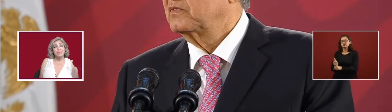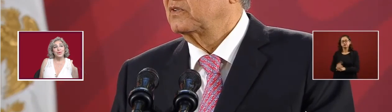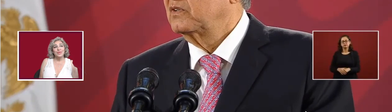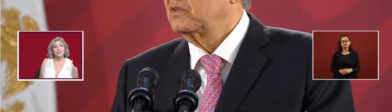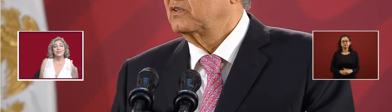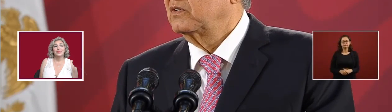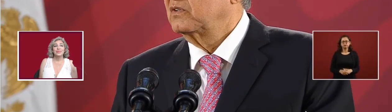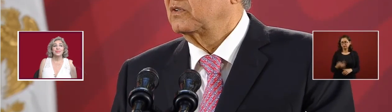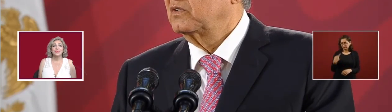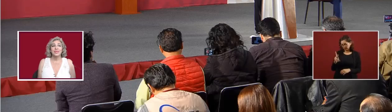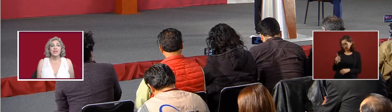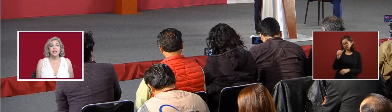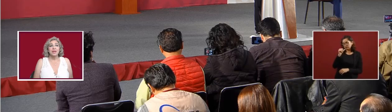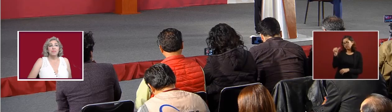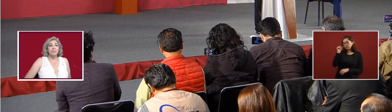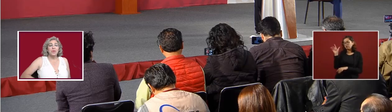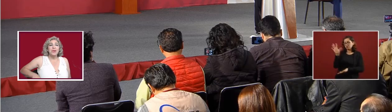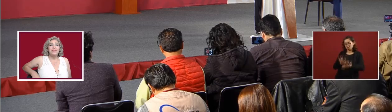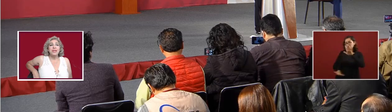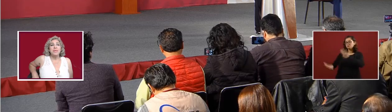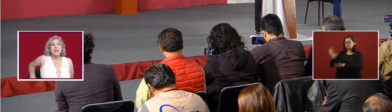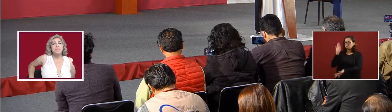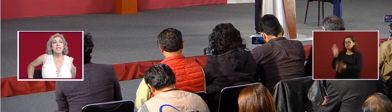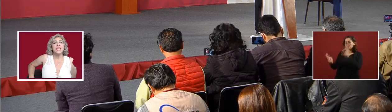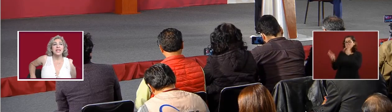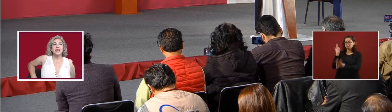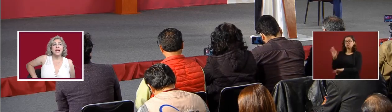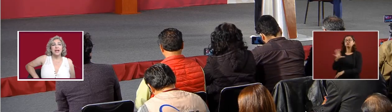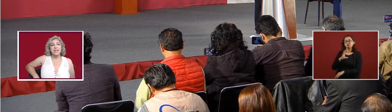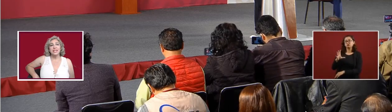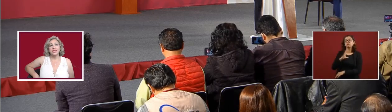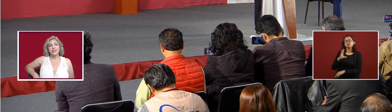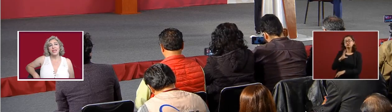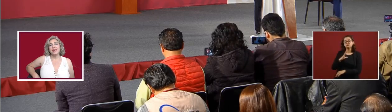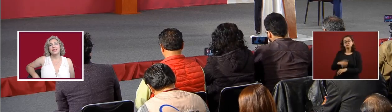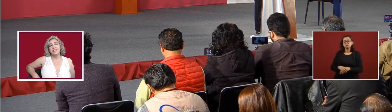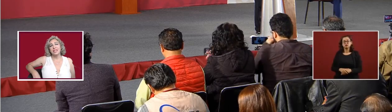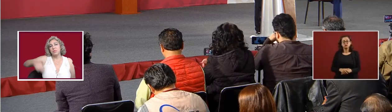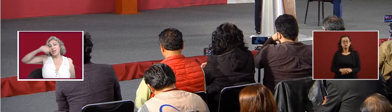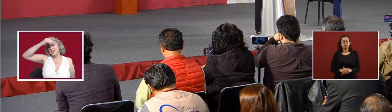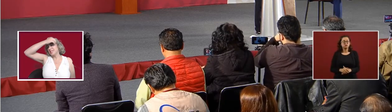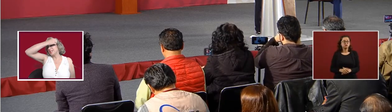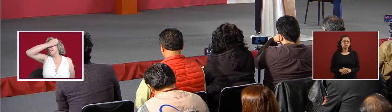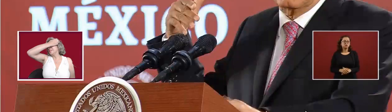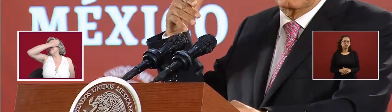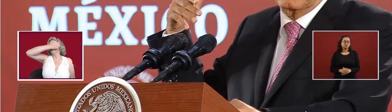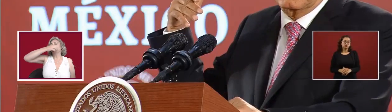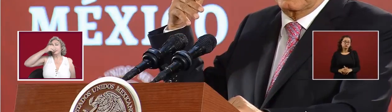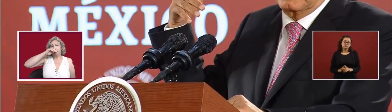our people but what if they manipulated yesterday these more